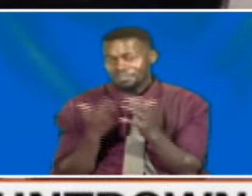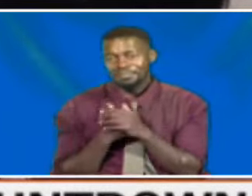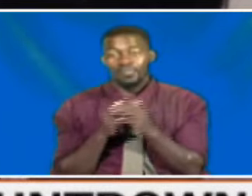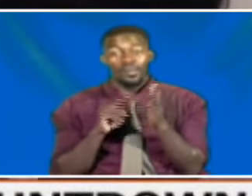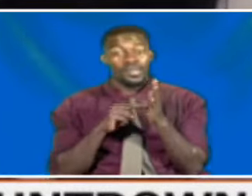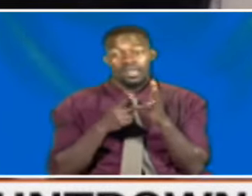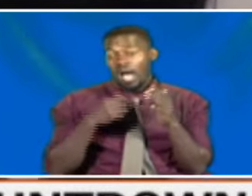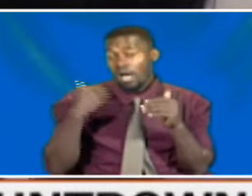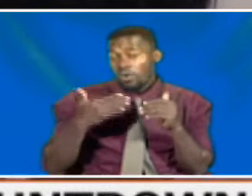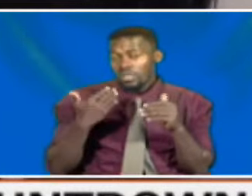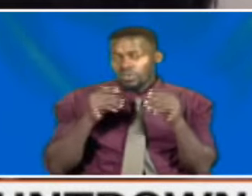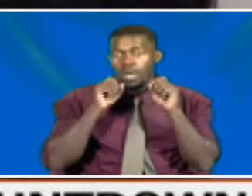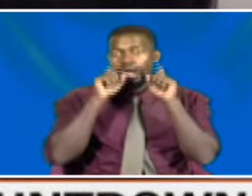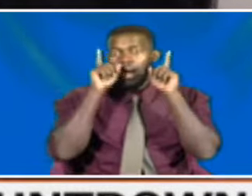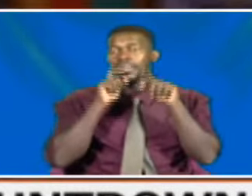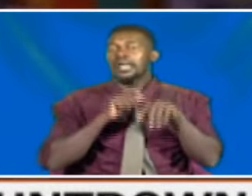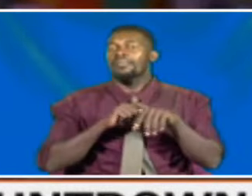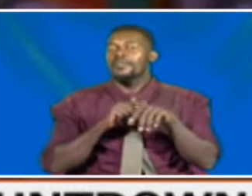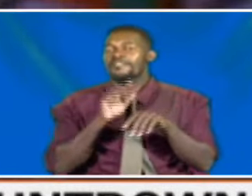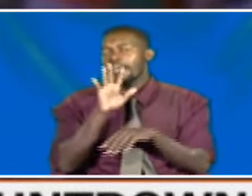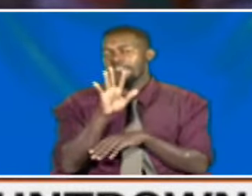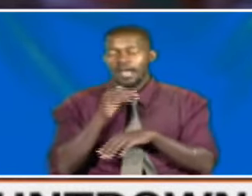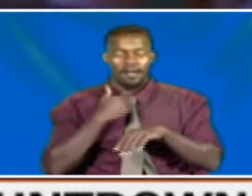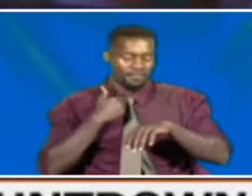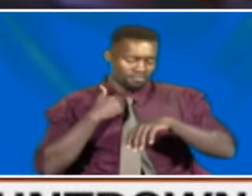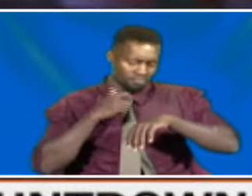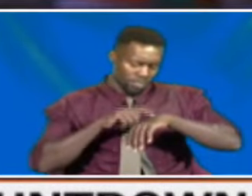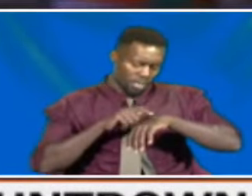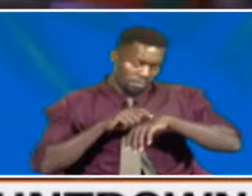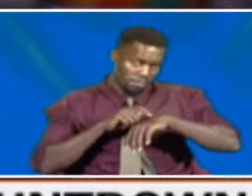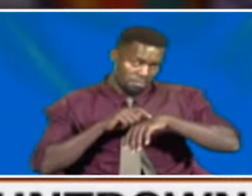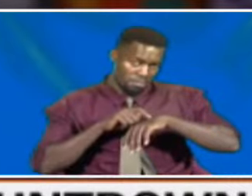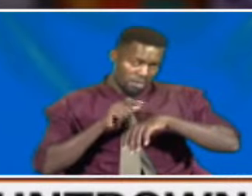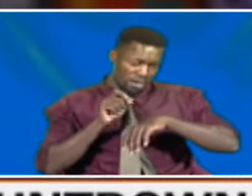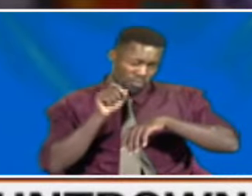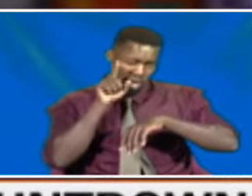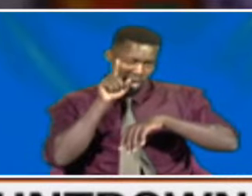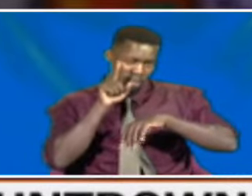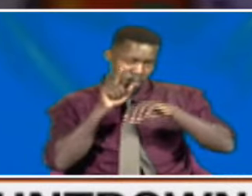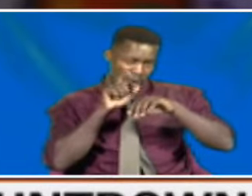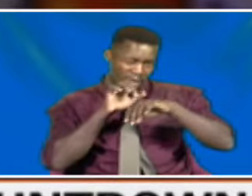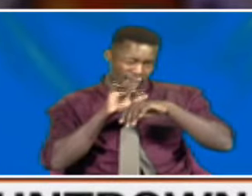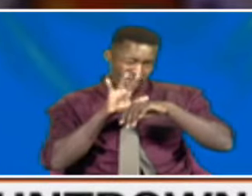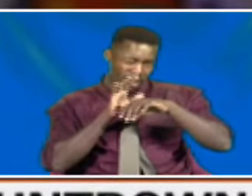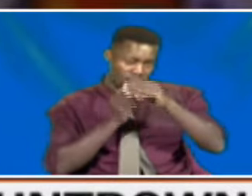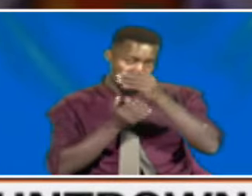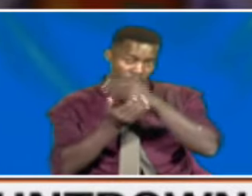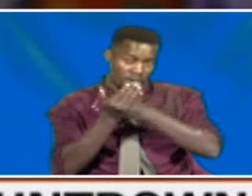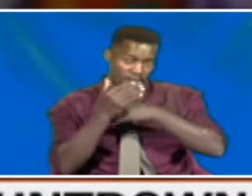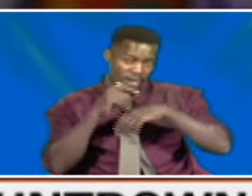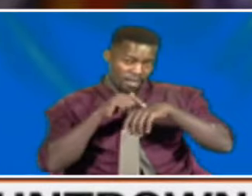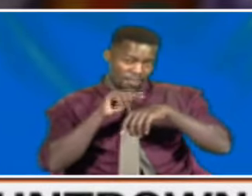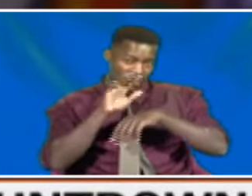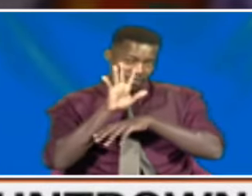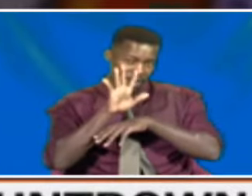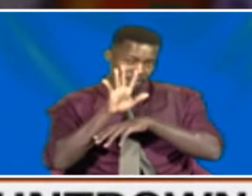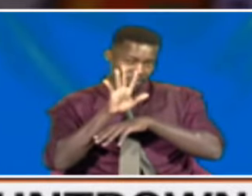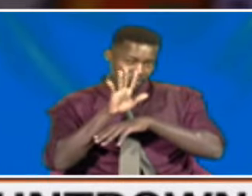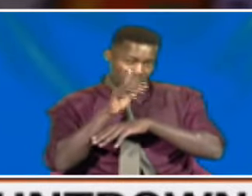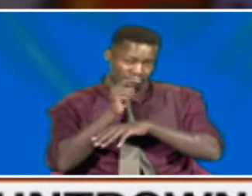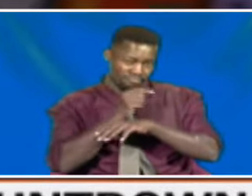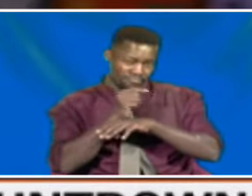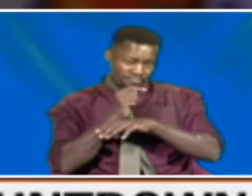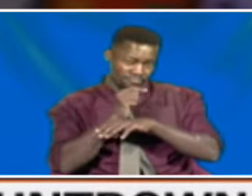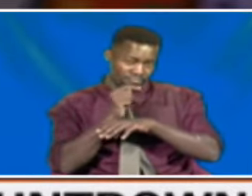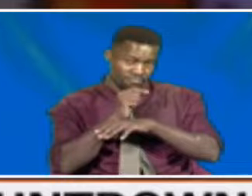naamka 5. I have a watch ambayo huwa inaniguide. Naamkanga 5, naenda train yangu